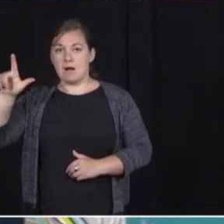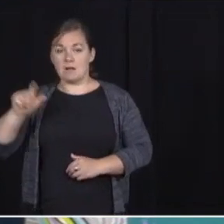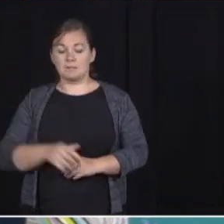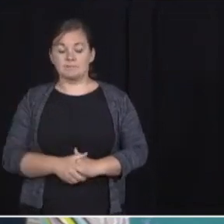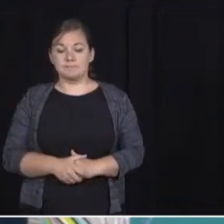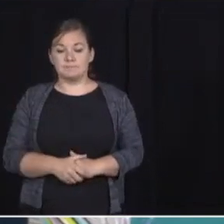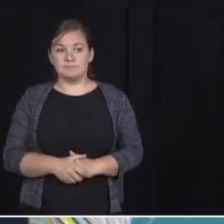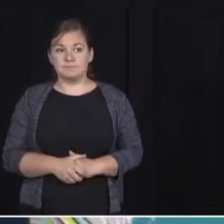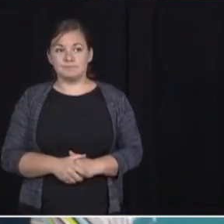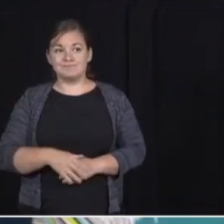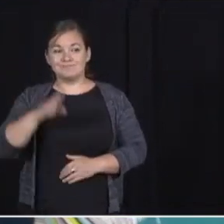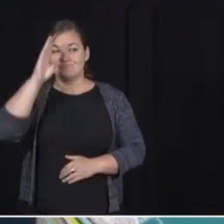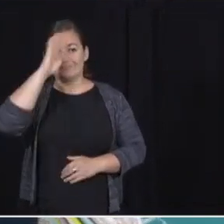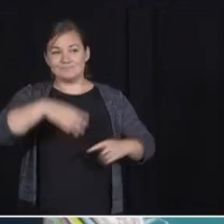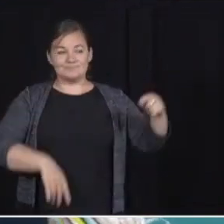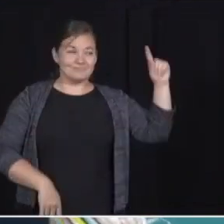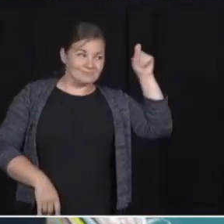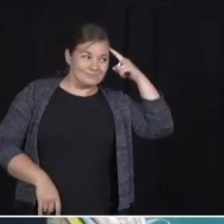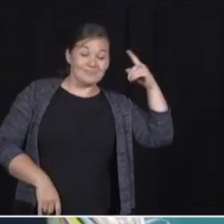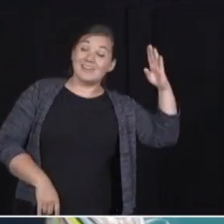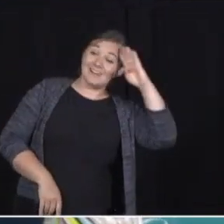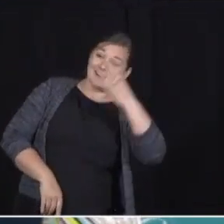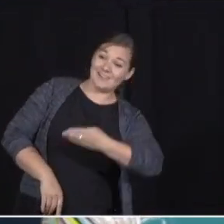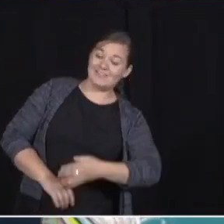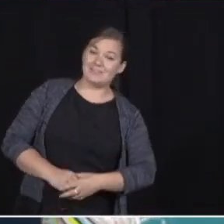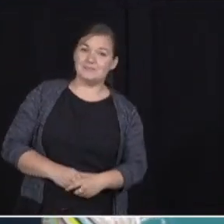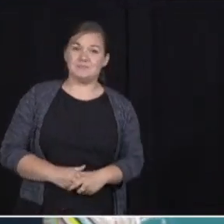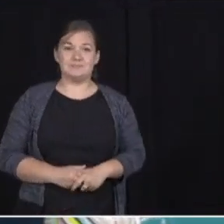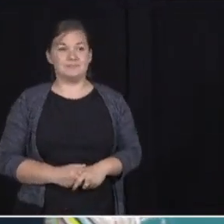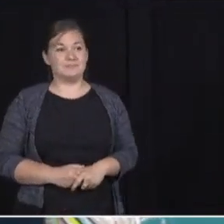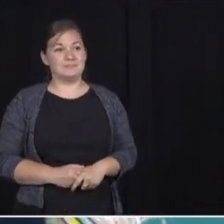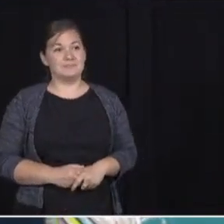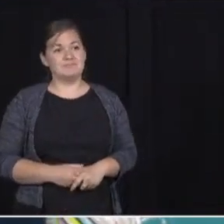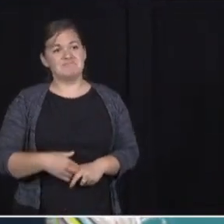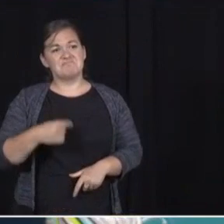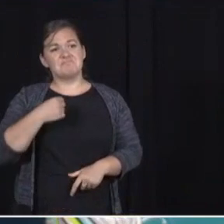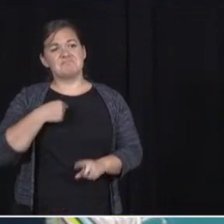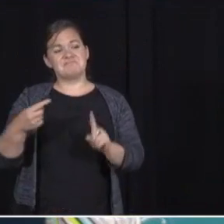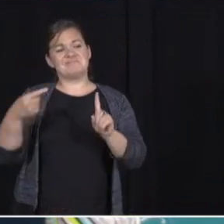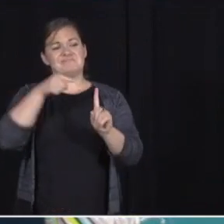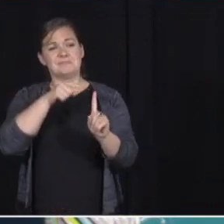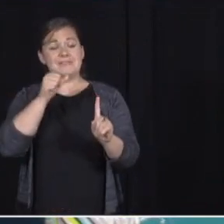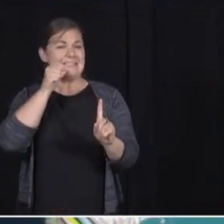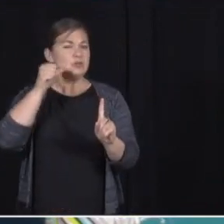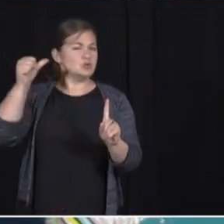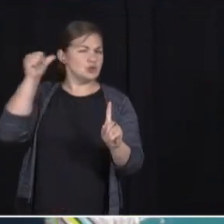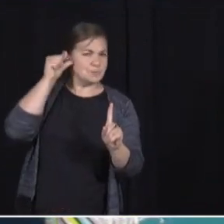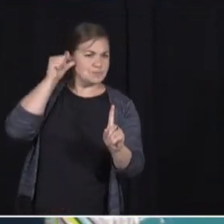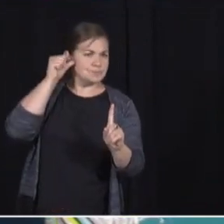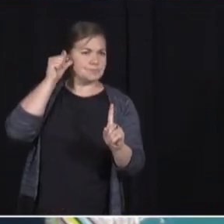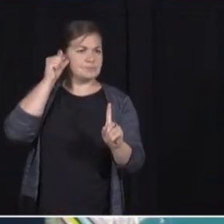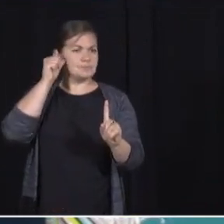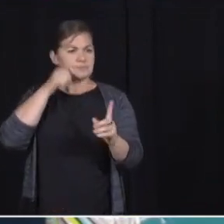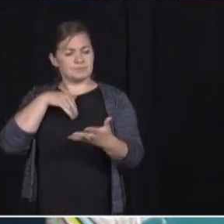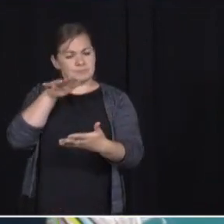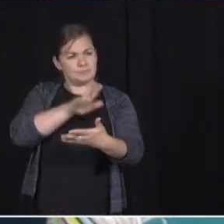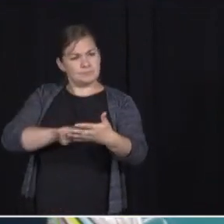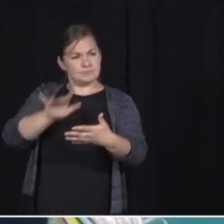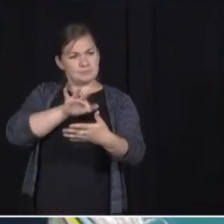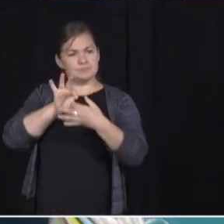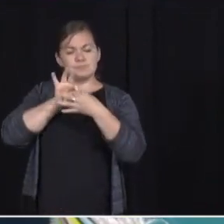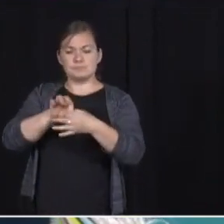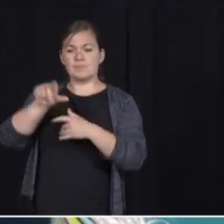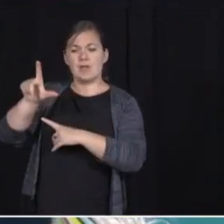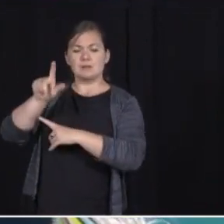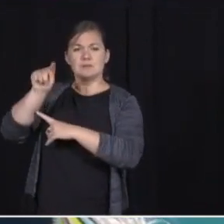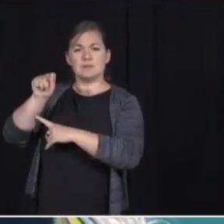Hi, Premier. Hi, Laura. I just wanted to go back to yesterday's staffing study on long-term care. Those working